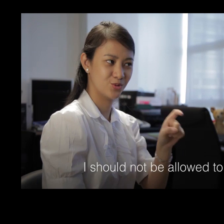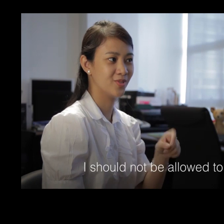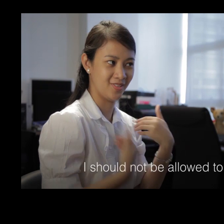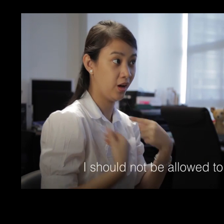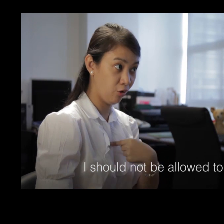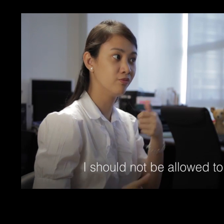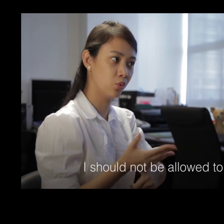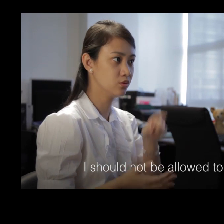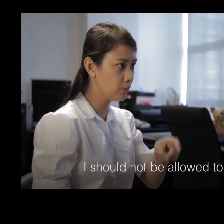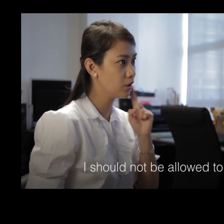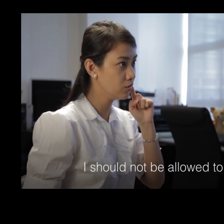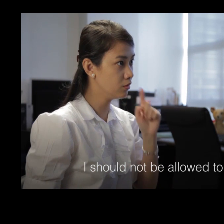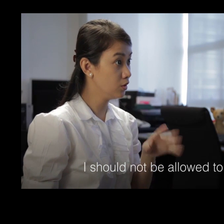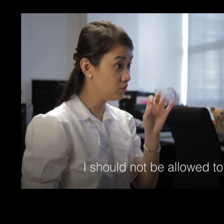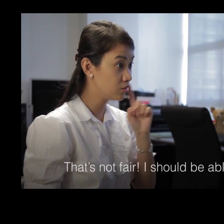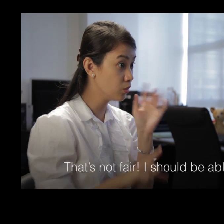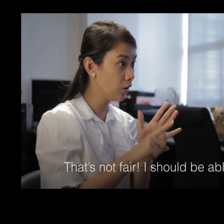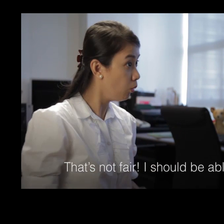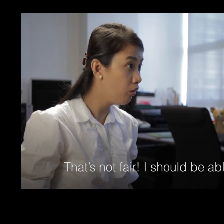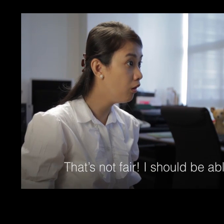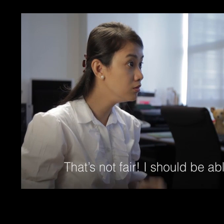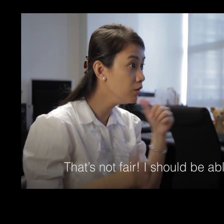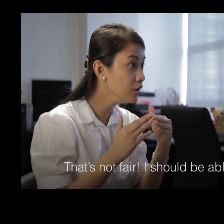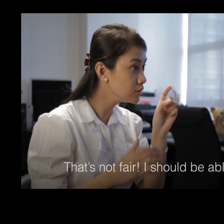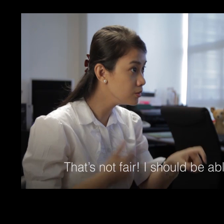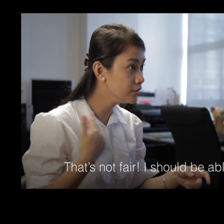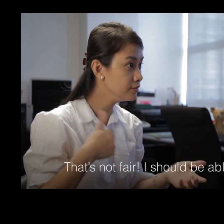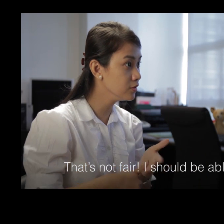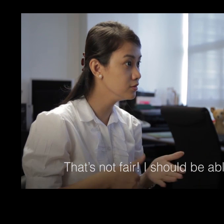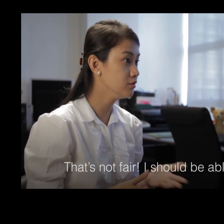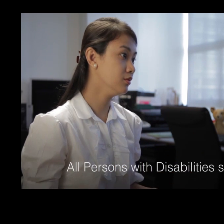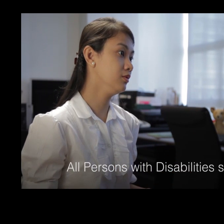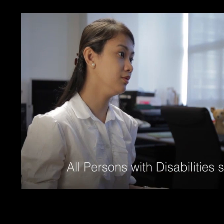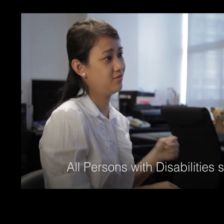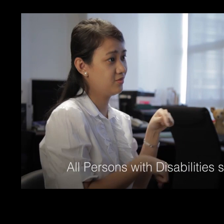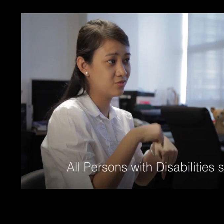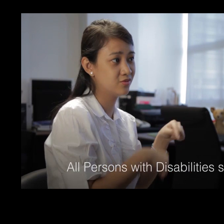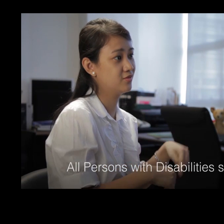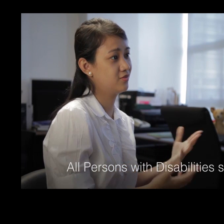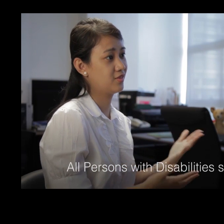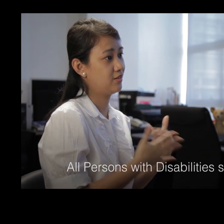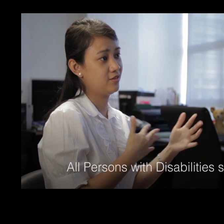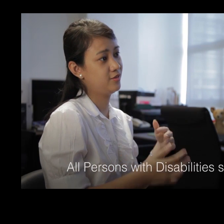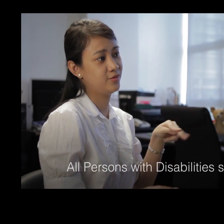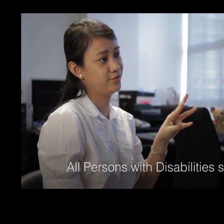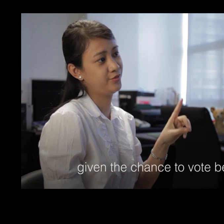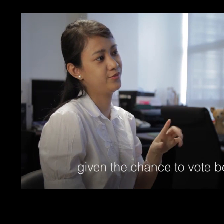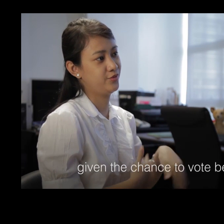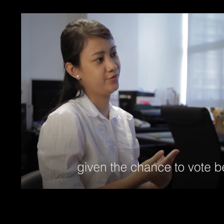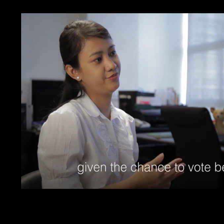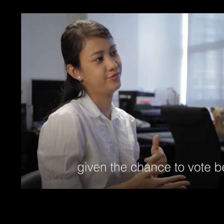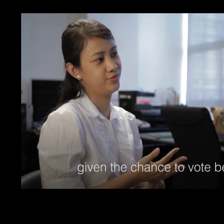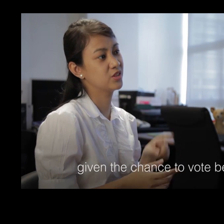Are you saying that because I am deaf, I should not be allowed to vote? That's not fair. I should be able to vote. All persons